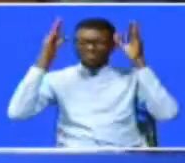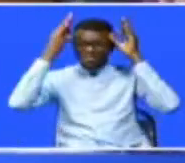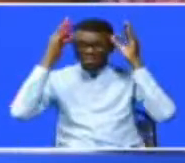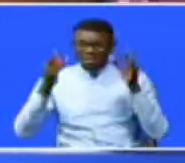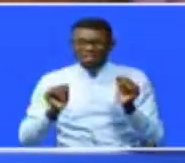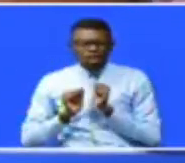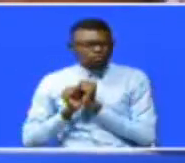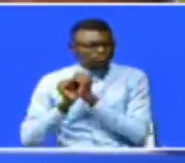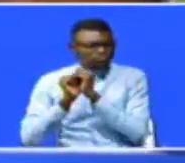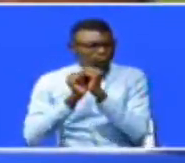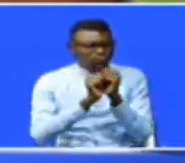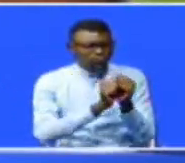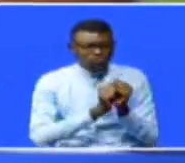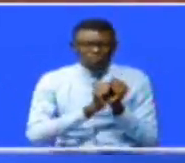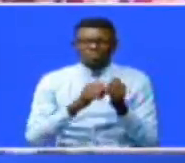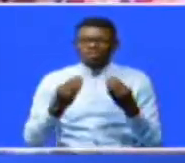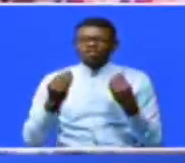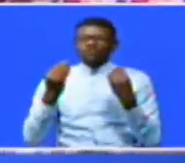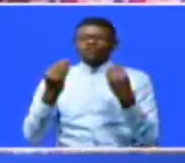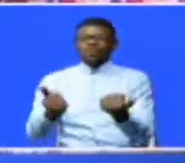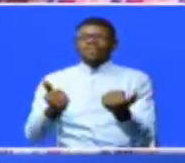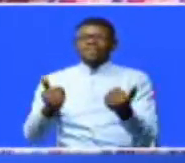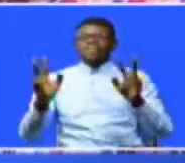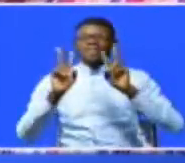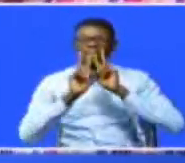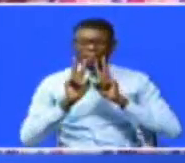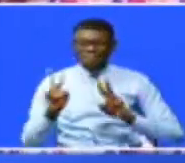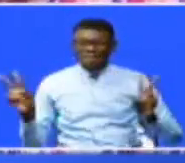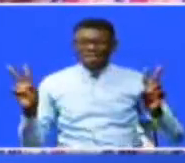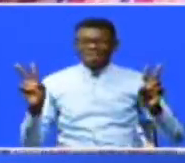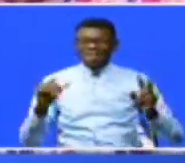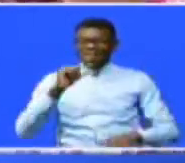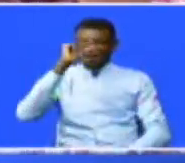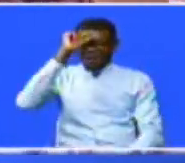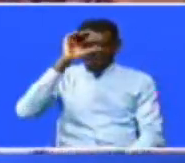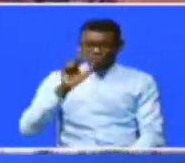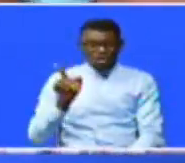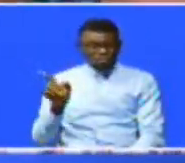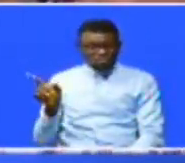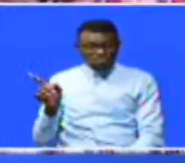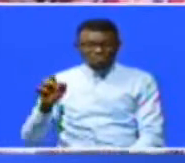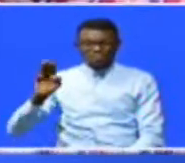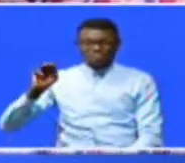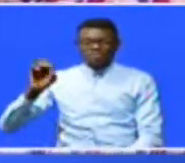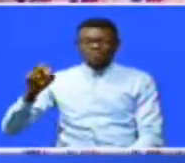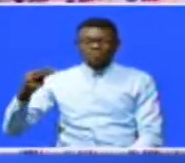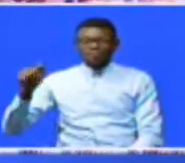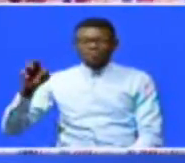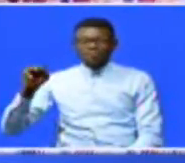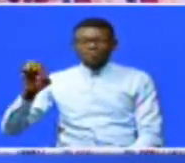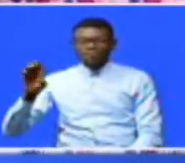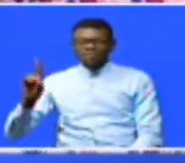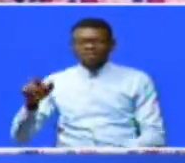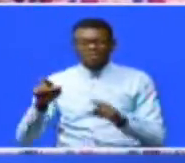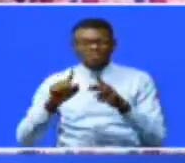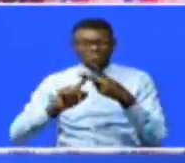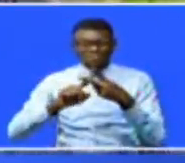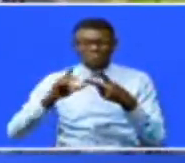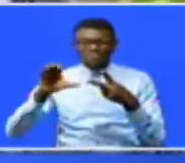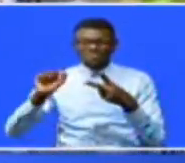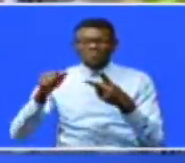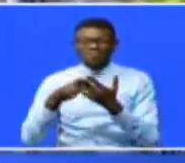pamoja kuungana ili kupata suluhu ya amani. Wakiongozwa na Governor Mohamed Muhammad Ali na waziri wa fedha Ukuri